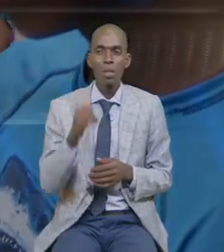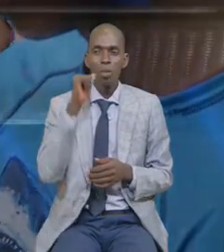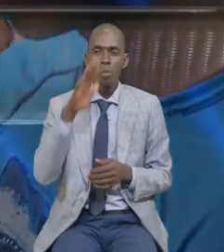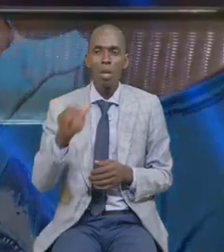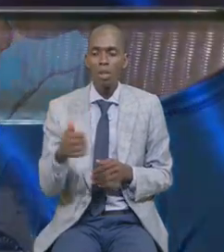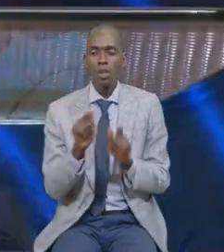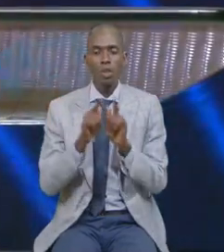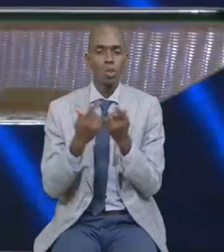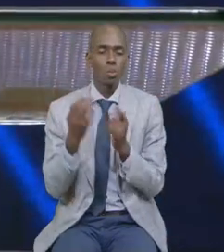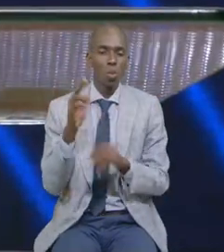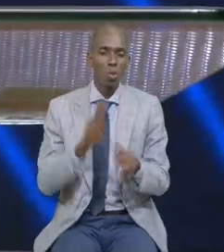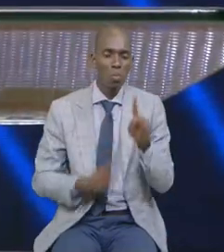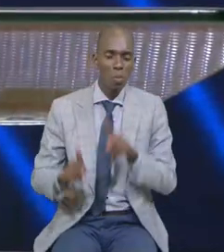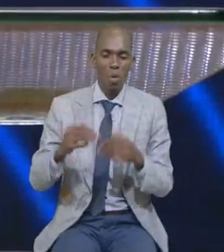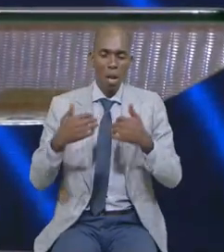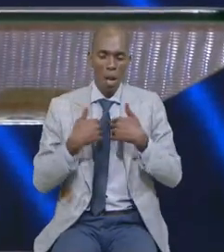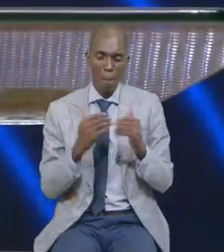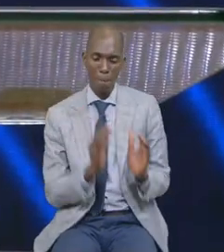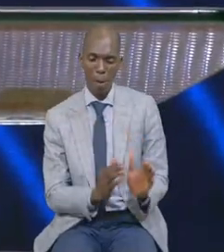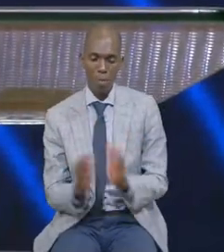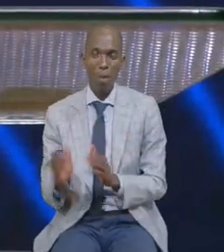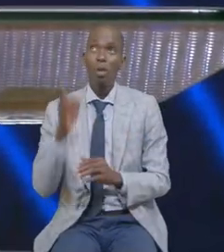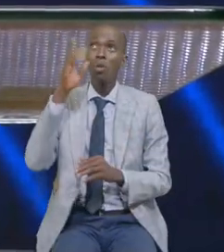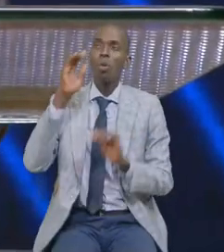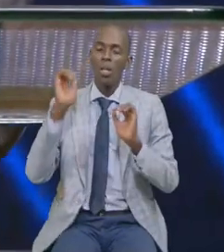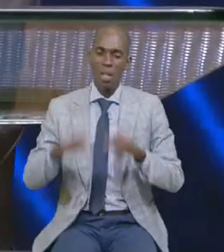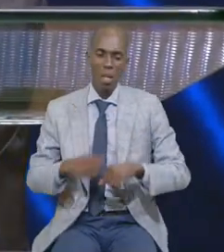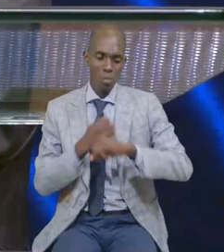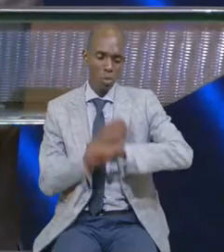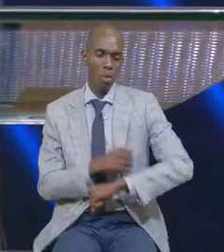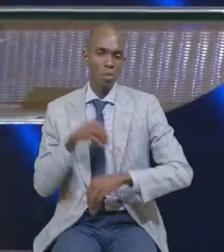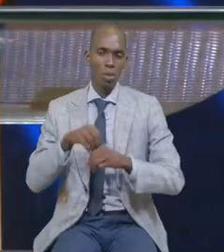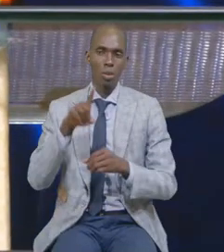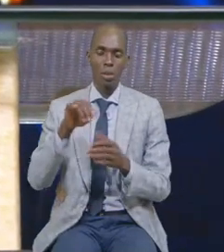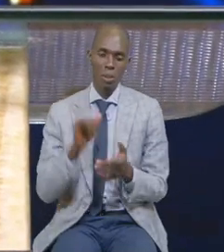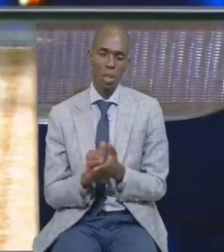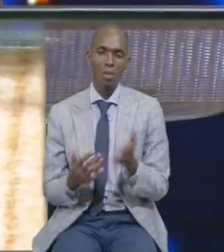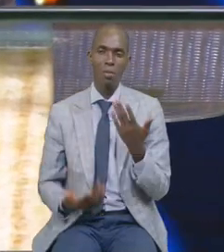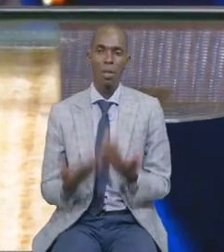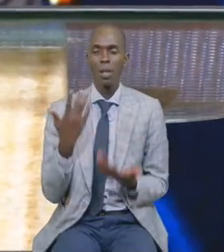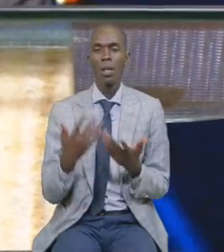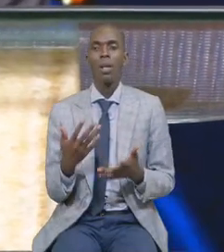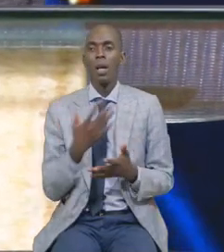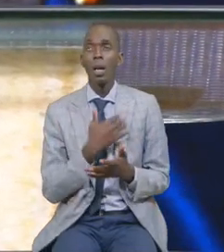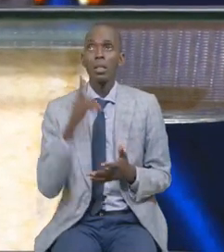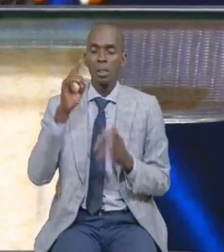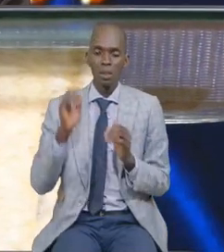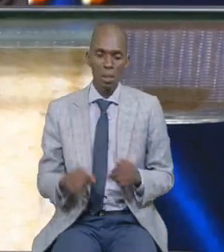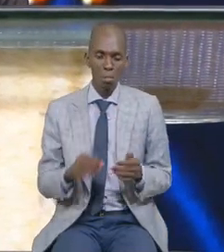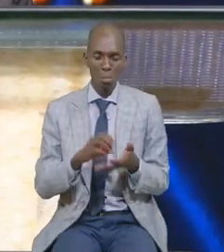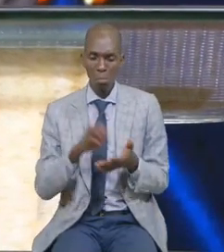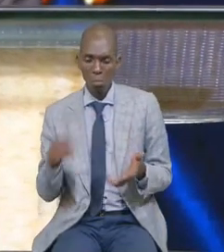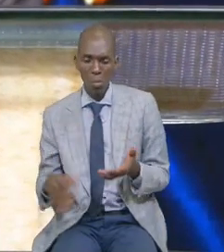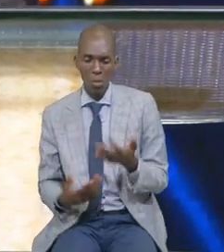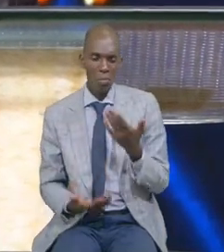any fire that they make, God can preserve you. If you have been praying, God, quench the fire, remove the fire, put up the fire,